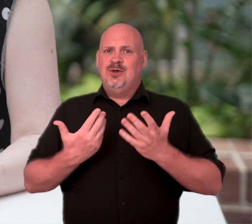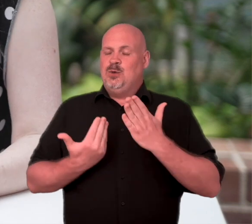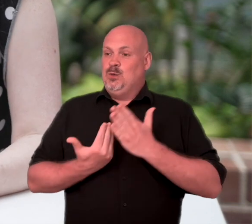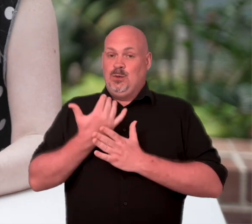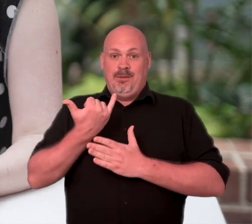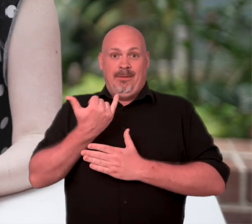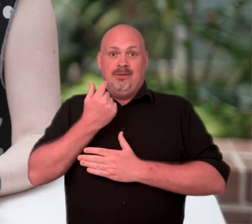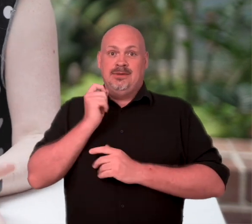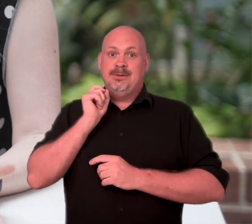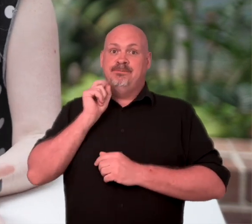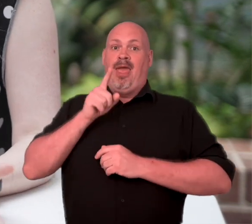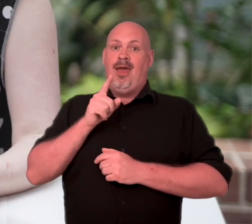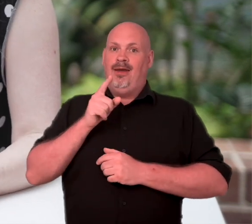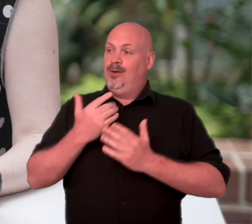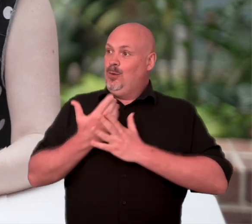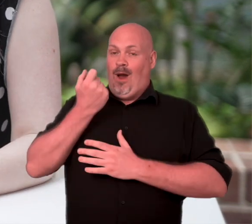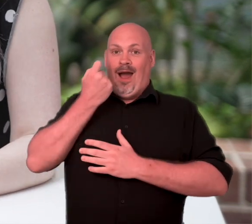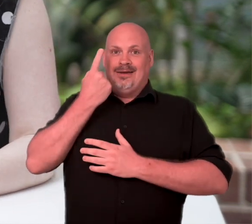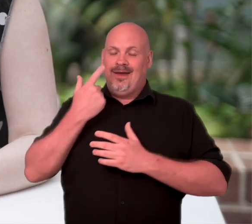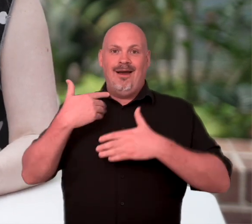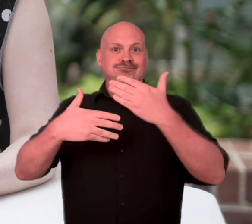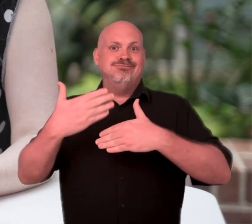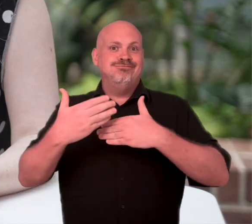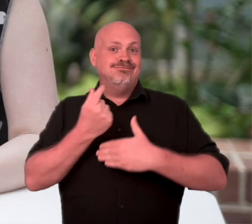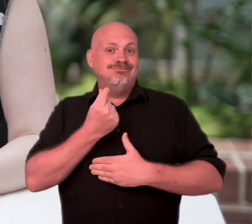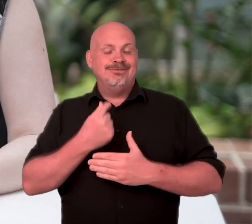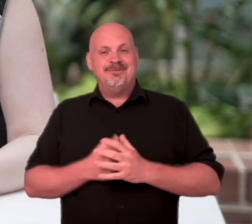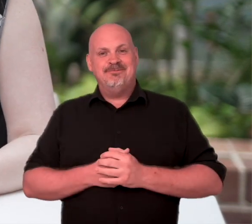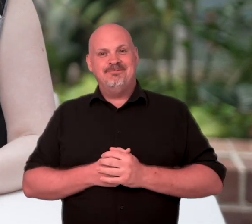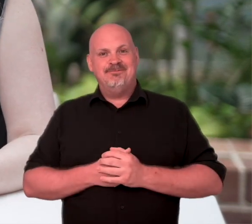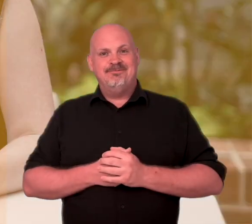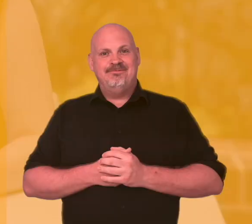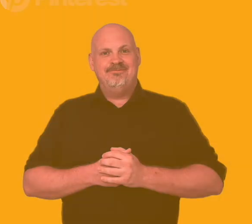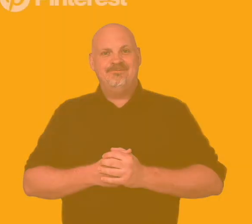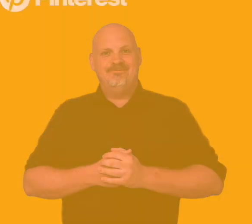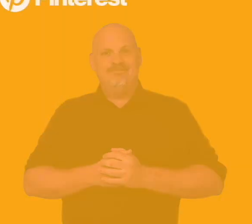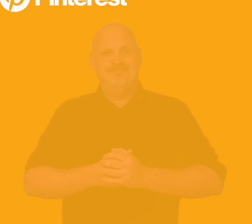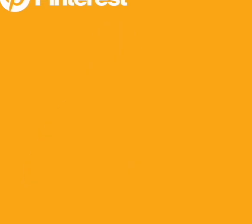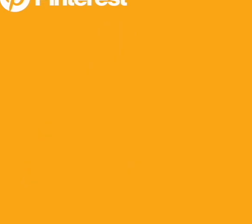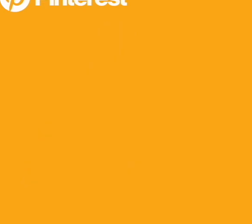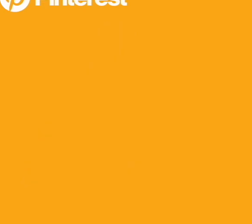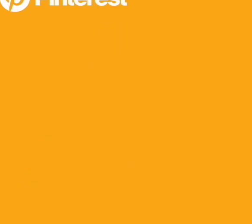and perhaps just to start a new spark or a new idea going forwards.